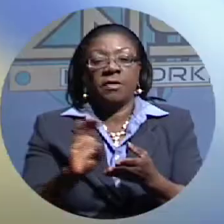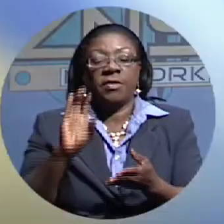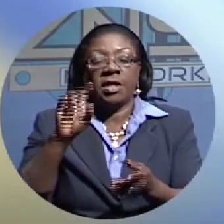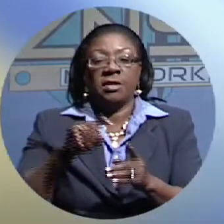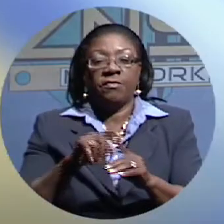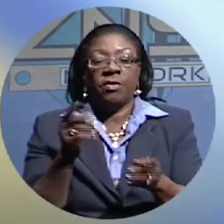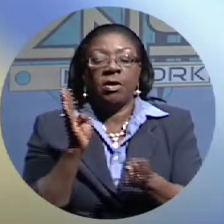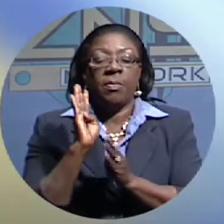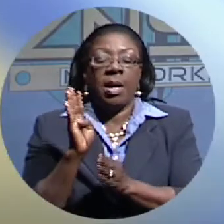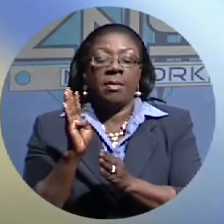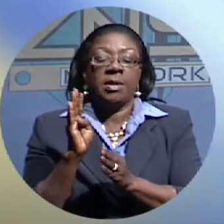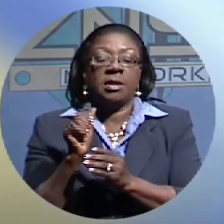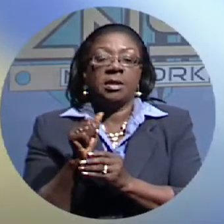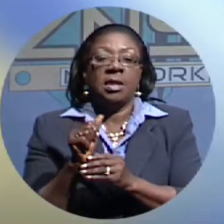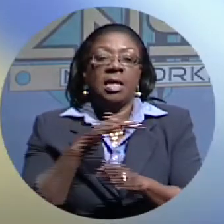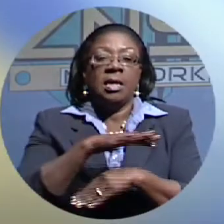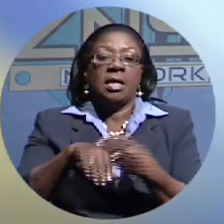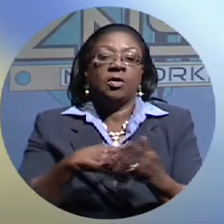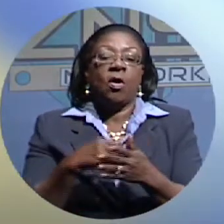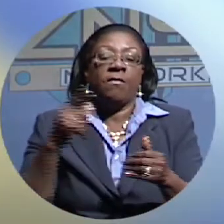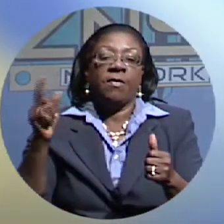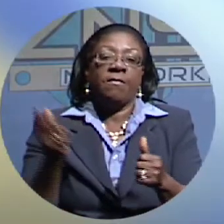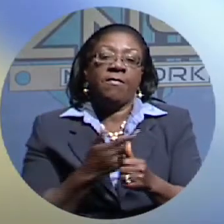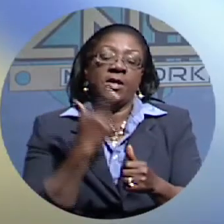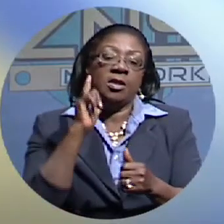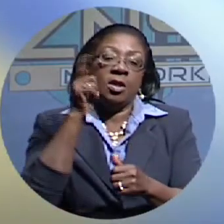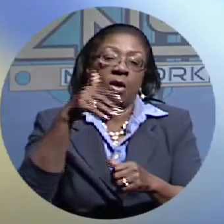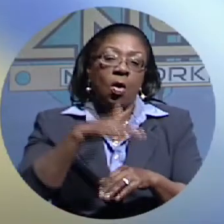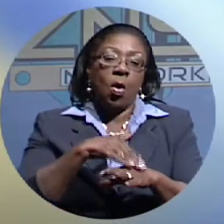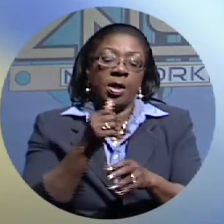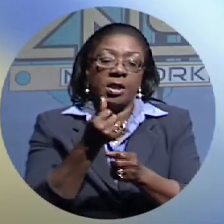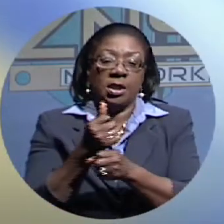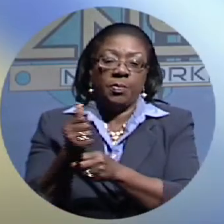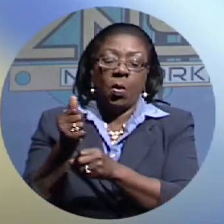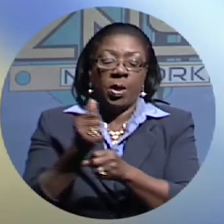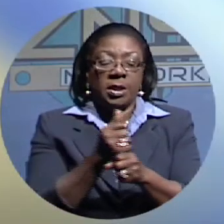And that will do it for your first check on sports. Back to you, Keishla and Candino.